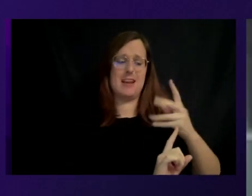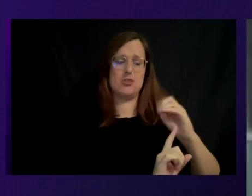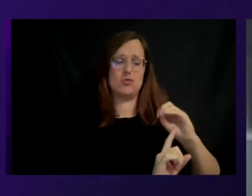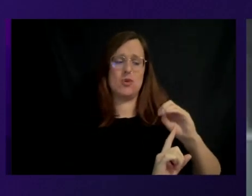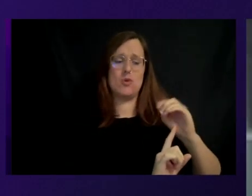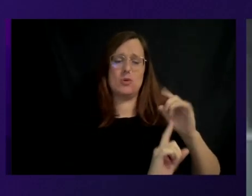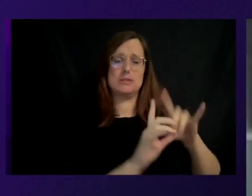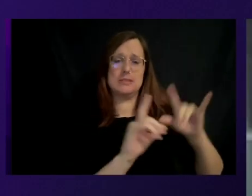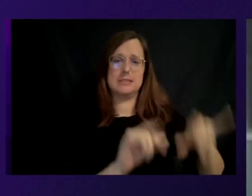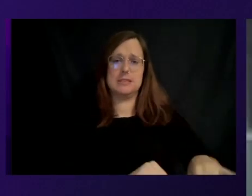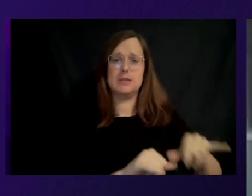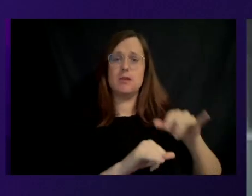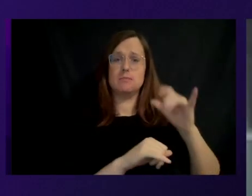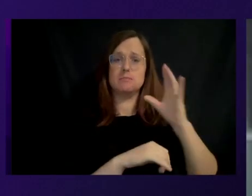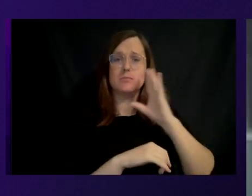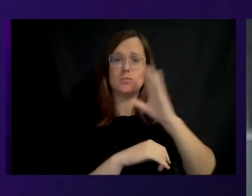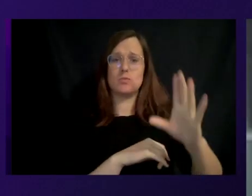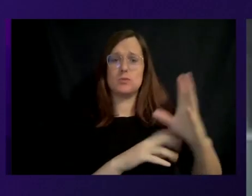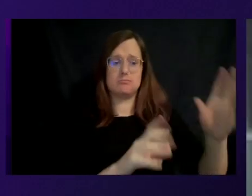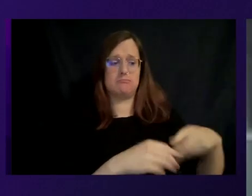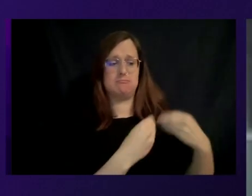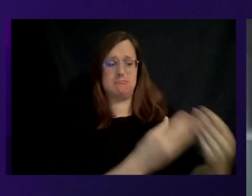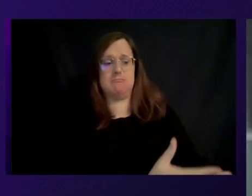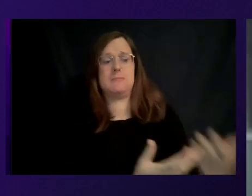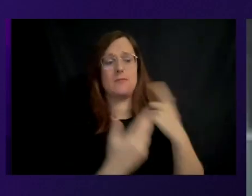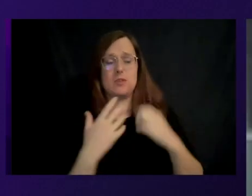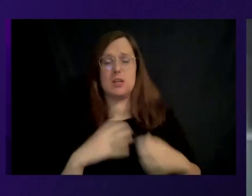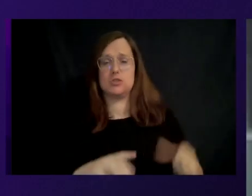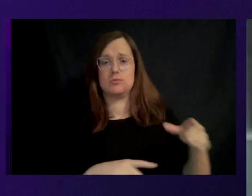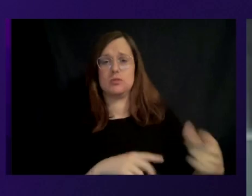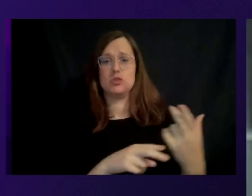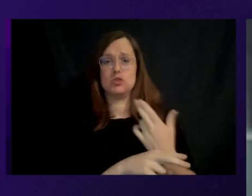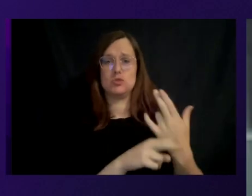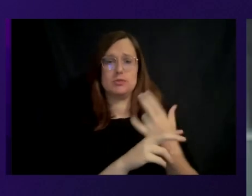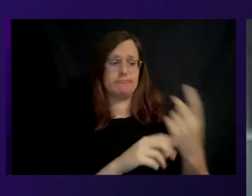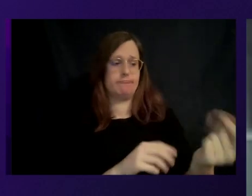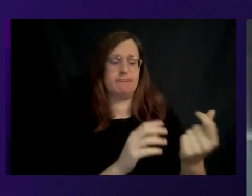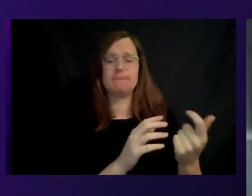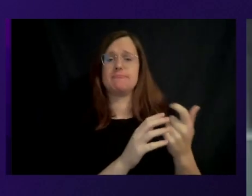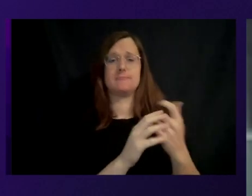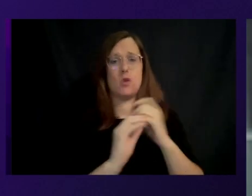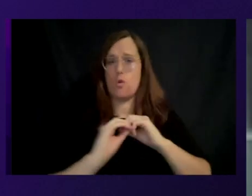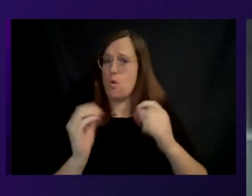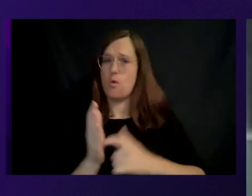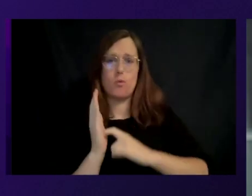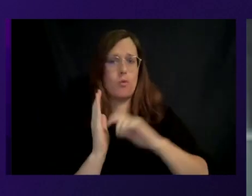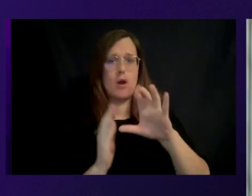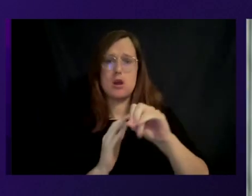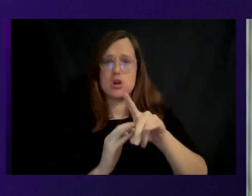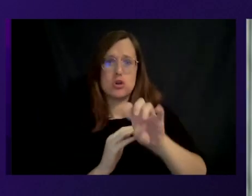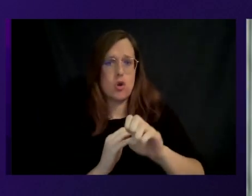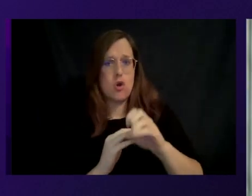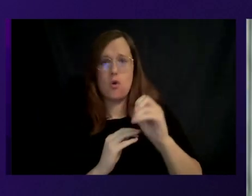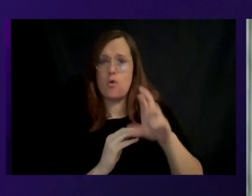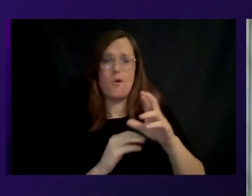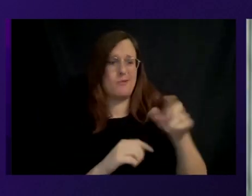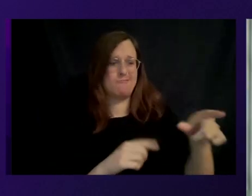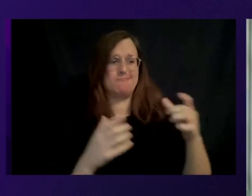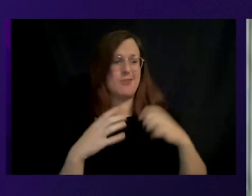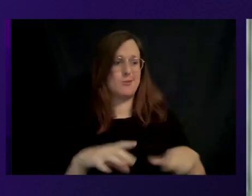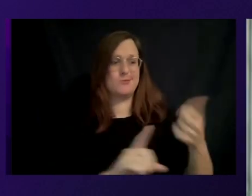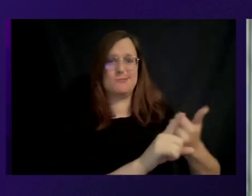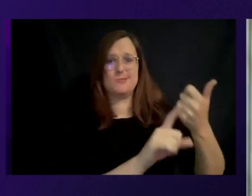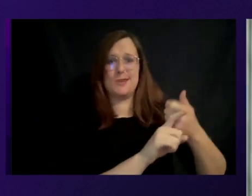use Nitro-based Amazon EC2 instances without requiring any code or workload changes from the customer side. Ruba, I know